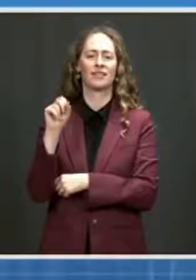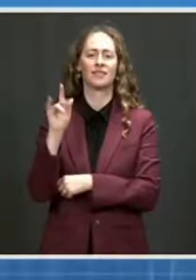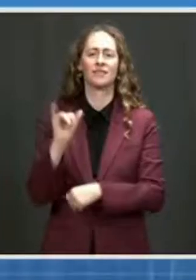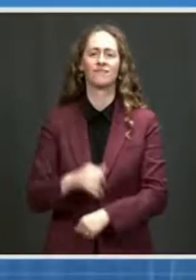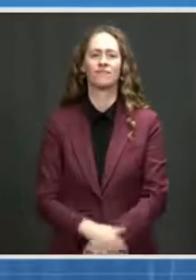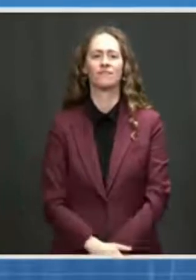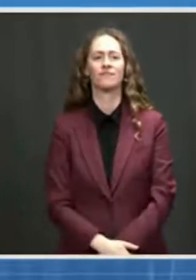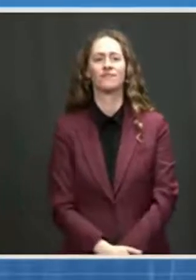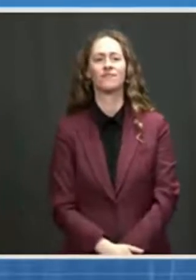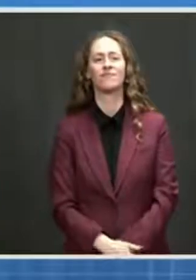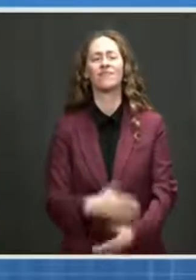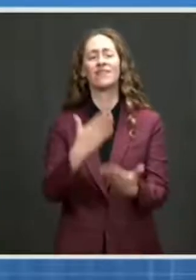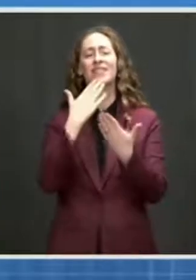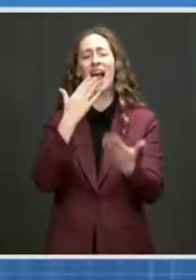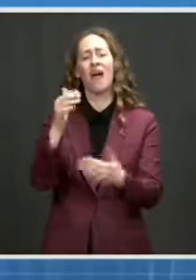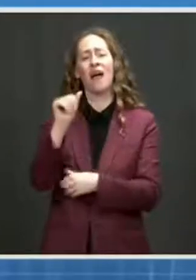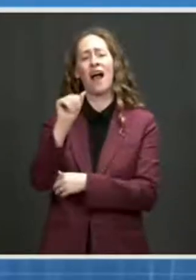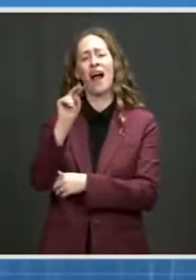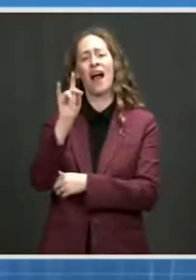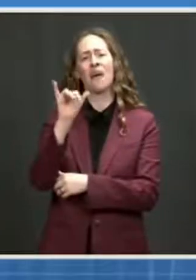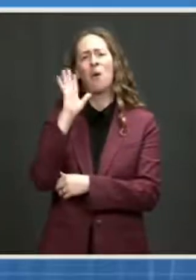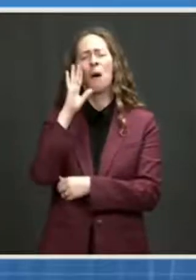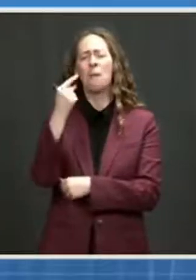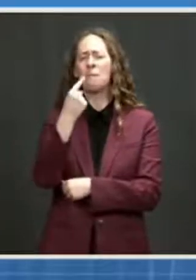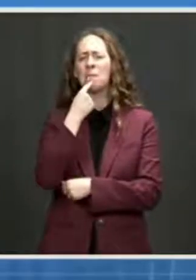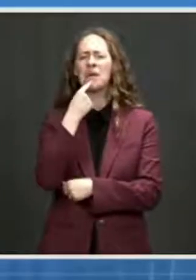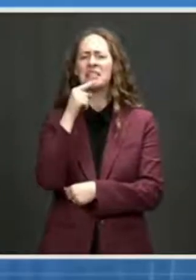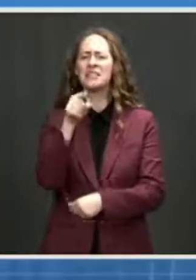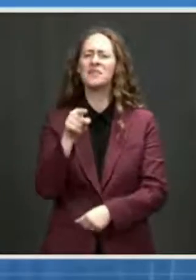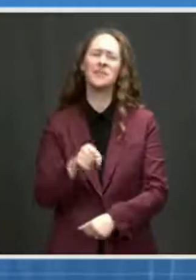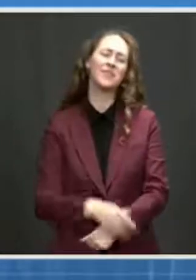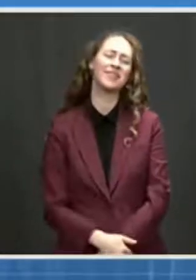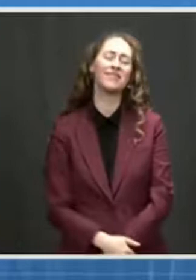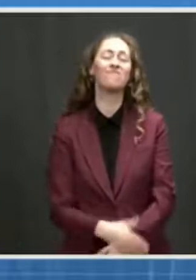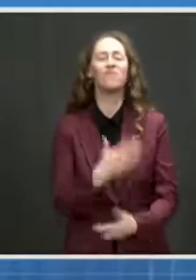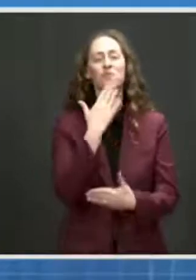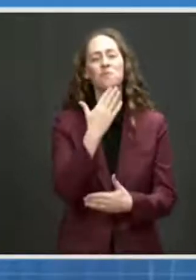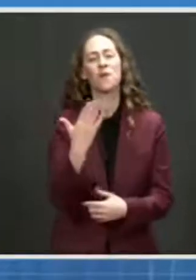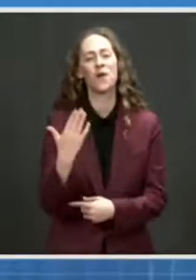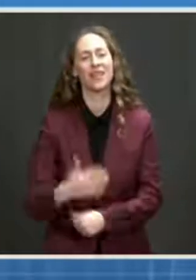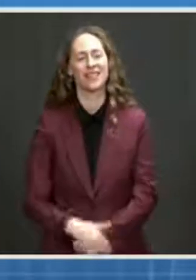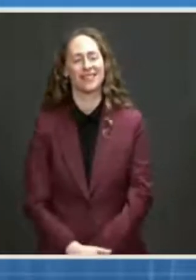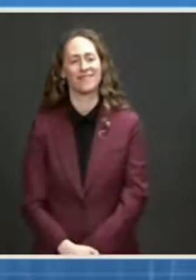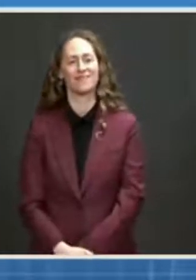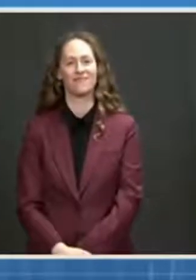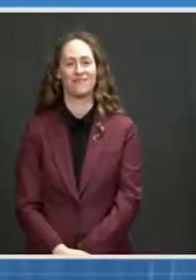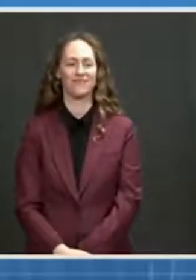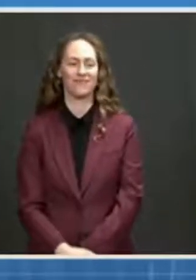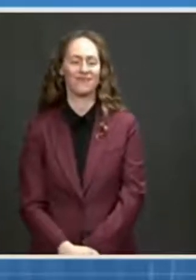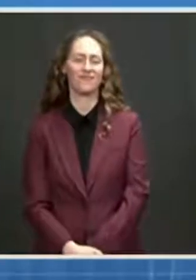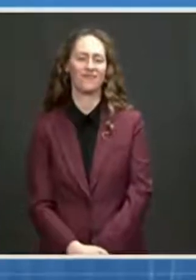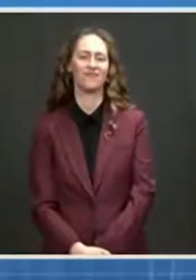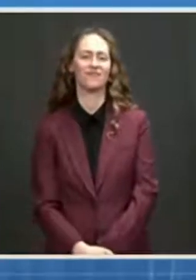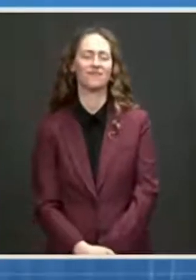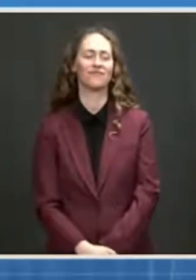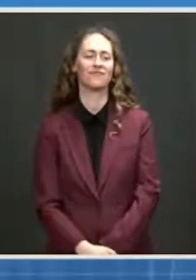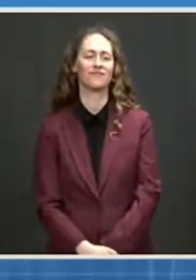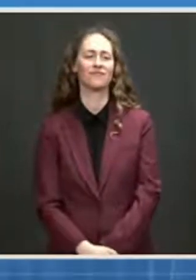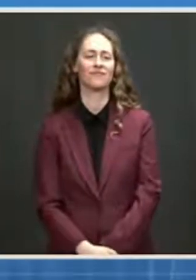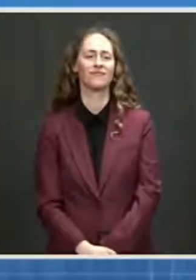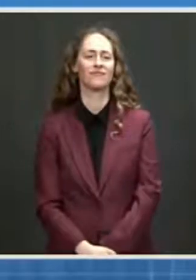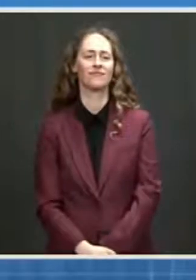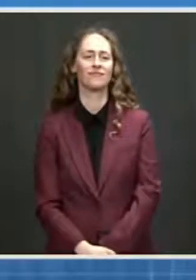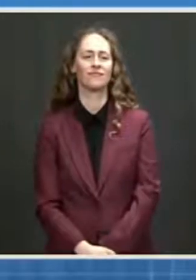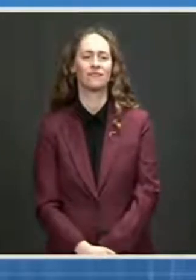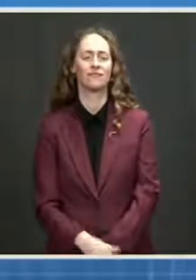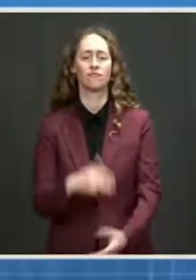dearly missed in this venue and across. Good morning to everyone. I'm pleased to be back with you today. As far as the data,